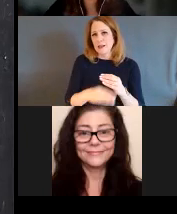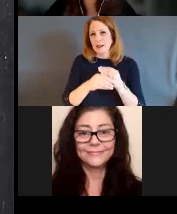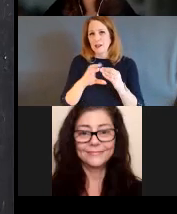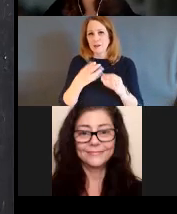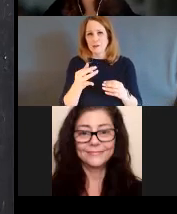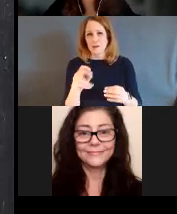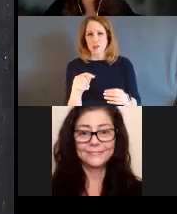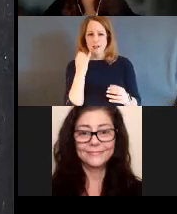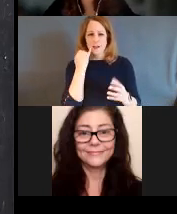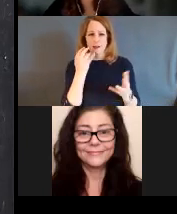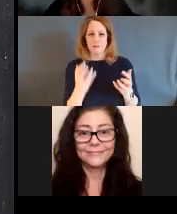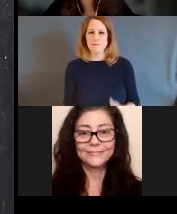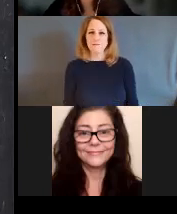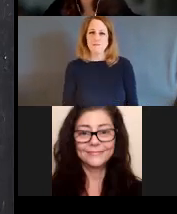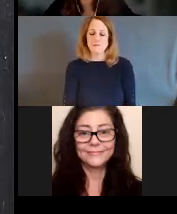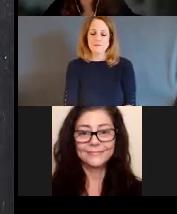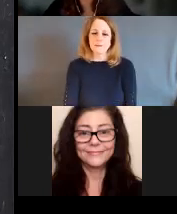helps.